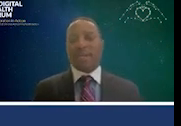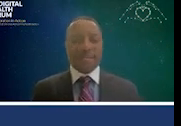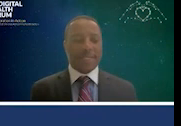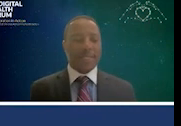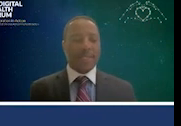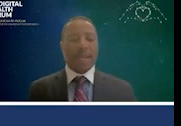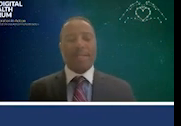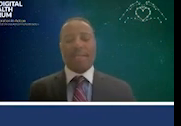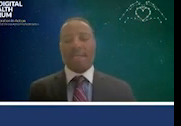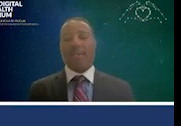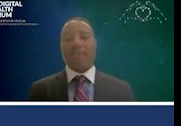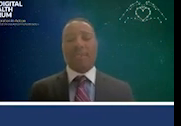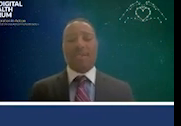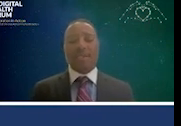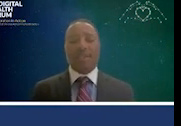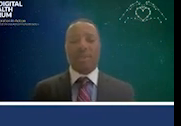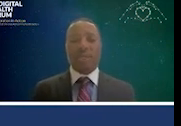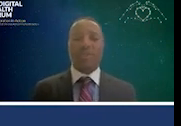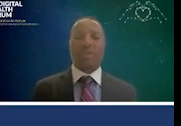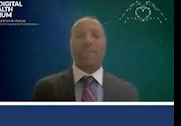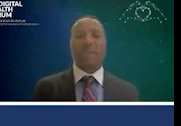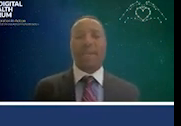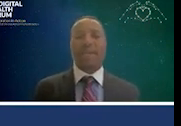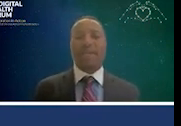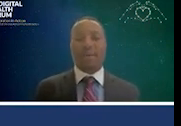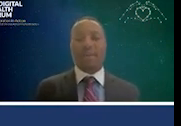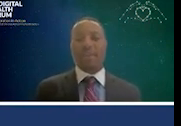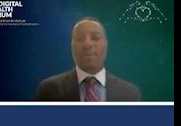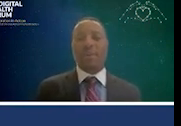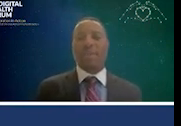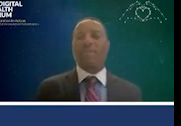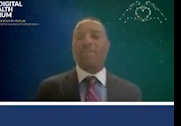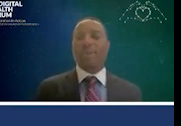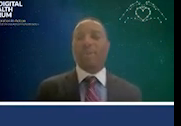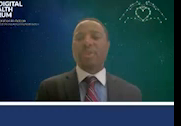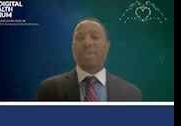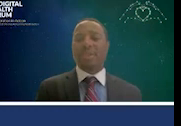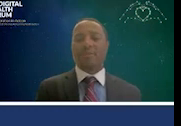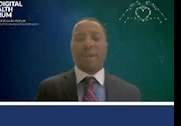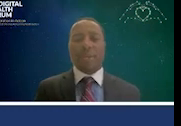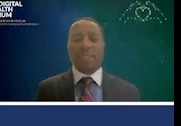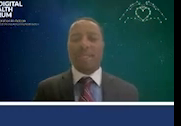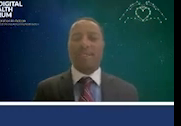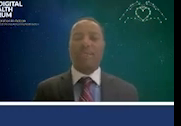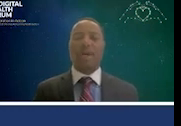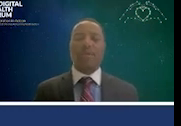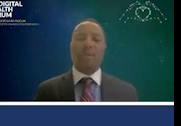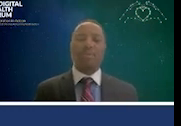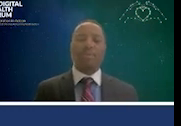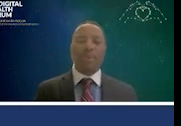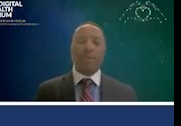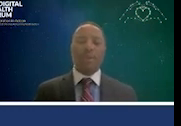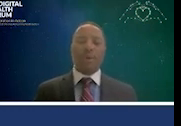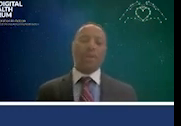We recognize that currently the communication and also the information is fragmented. And so how do